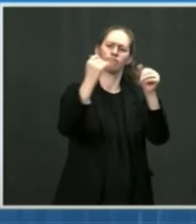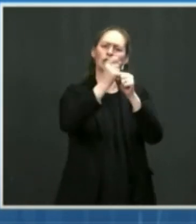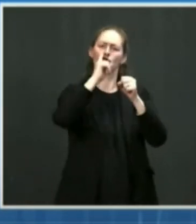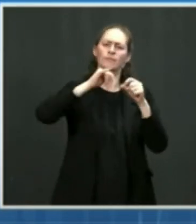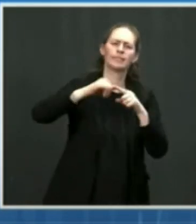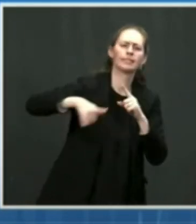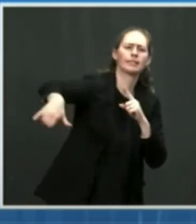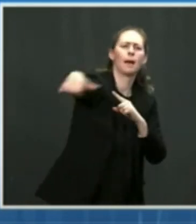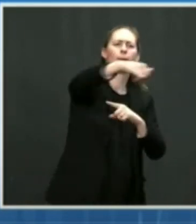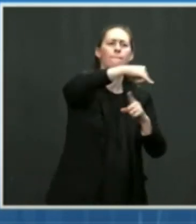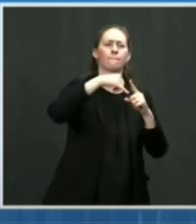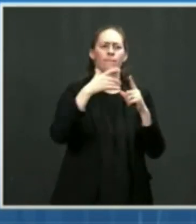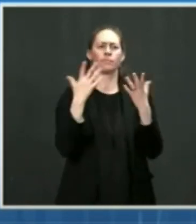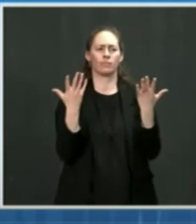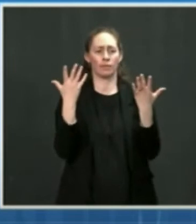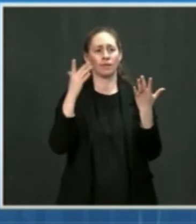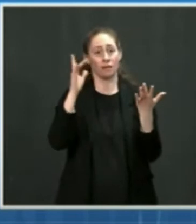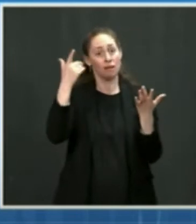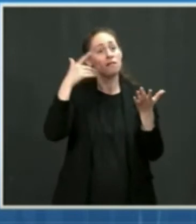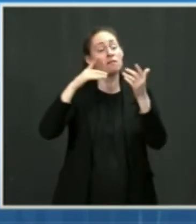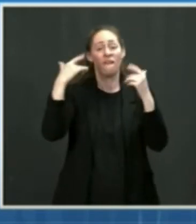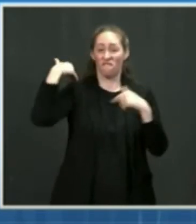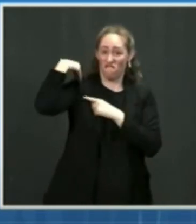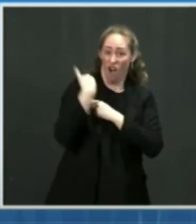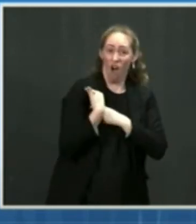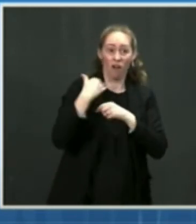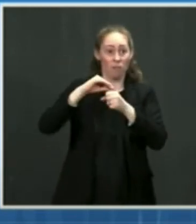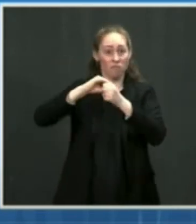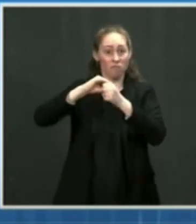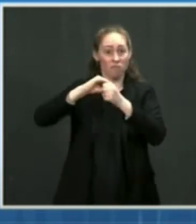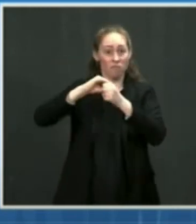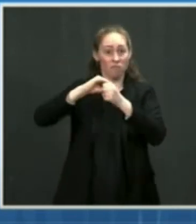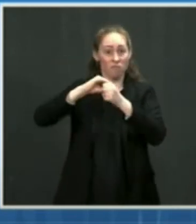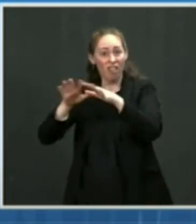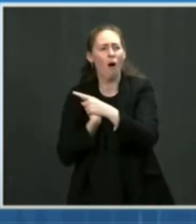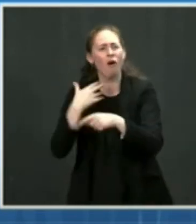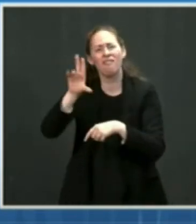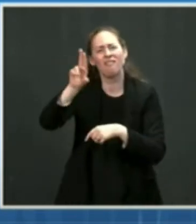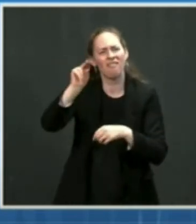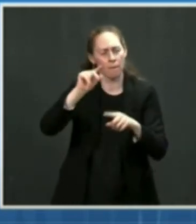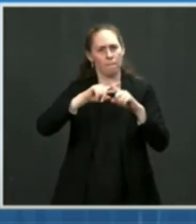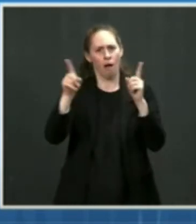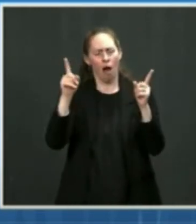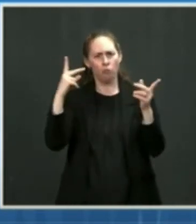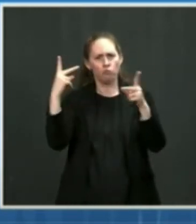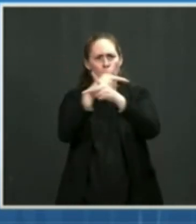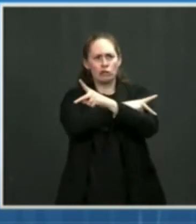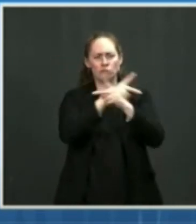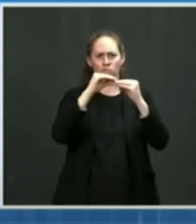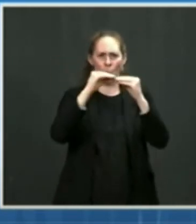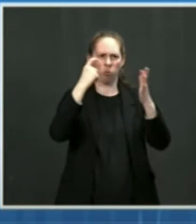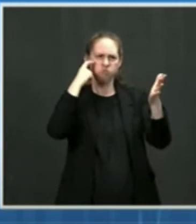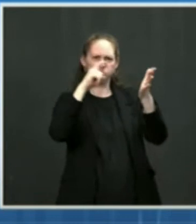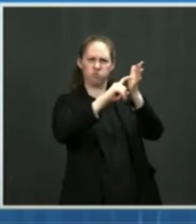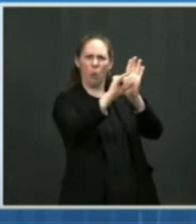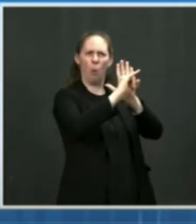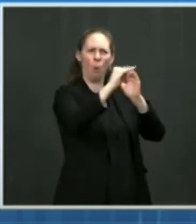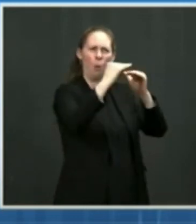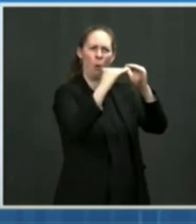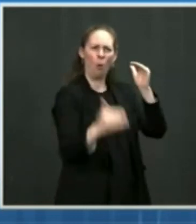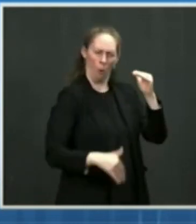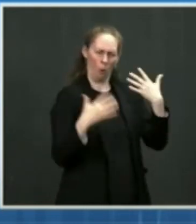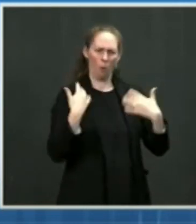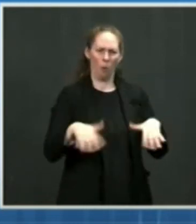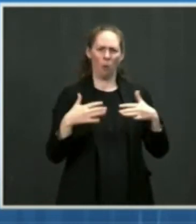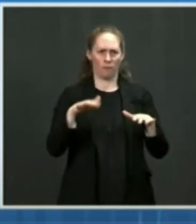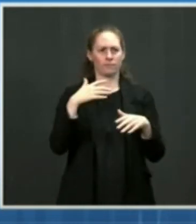were not caused by the pandemic, but they were certainly exacerbated by them. The COVID-19 pandemic and its disproportionate impact